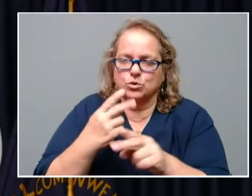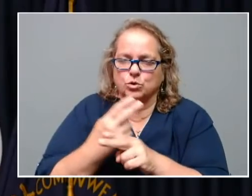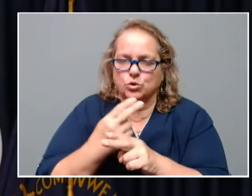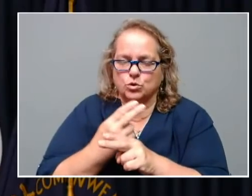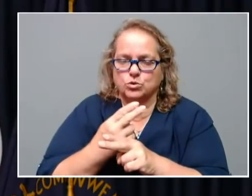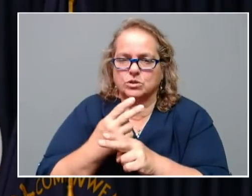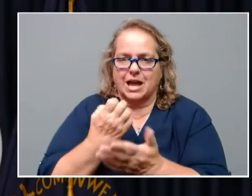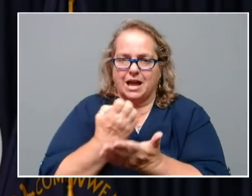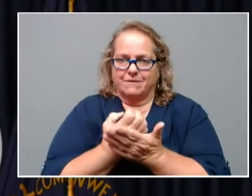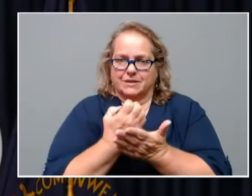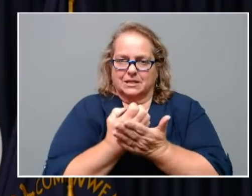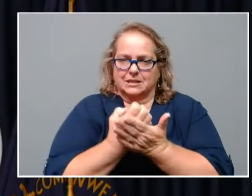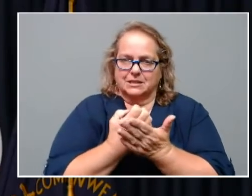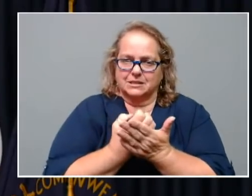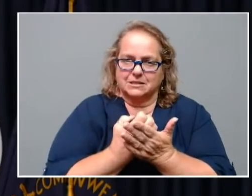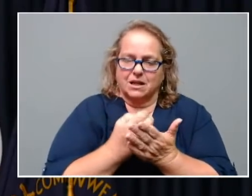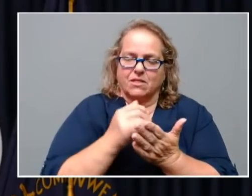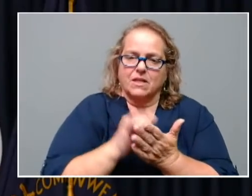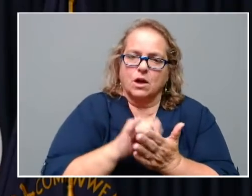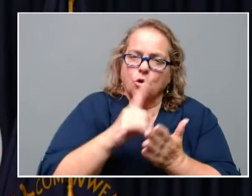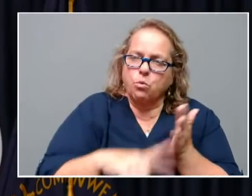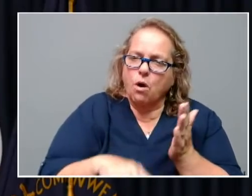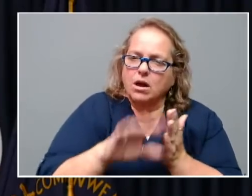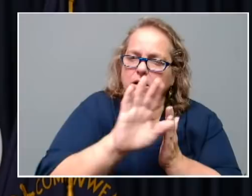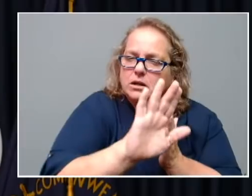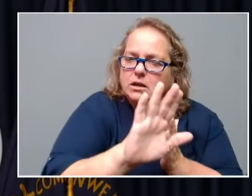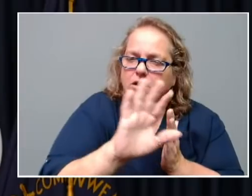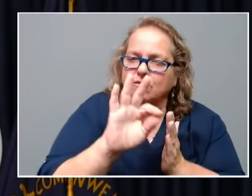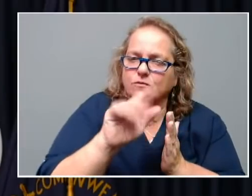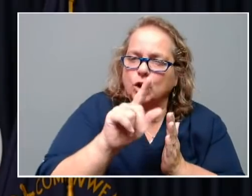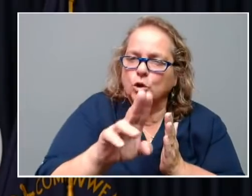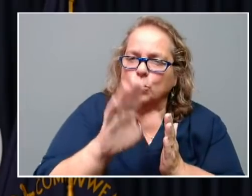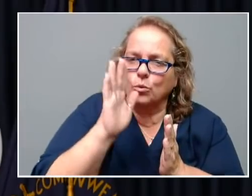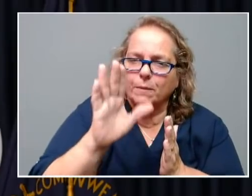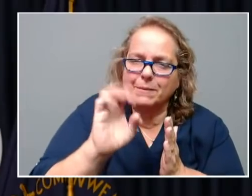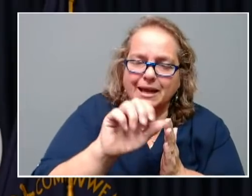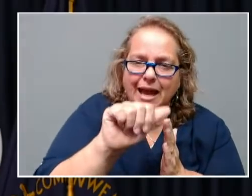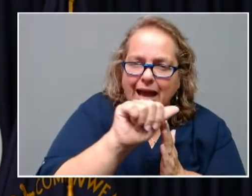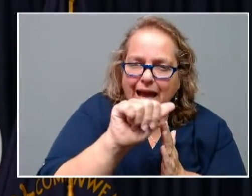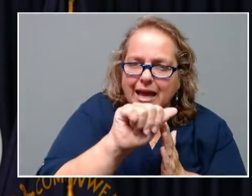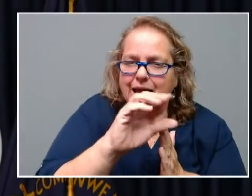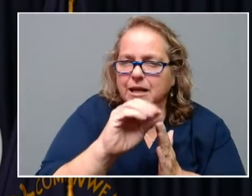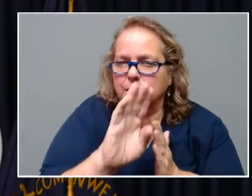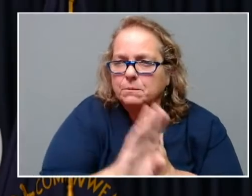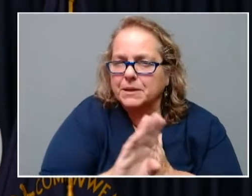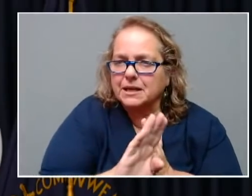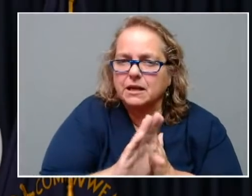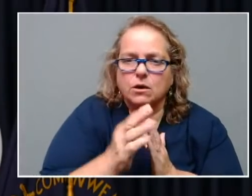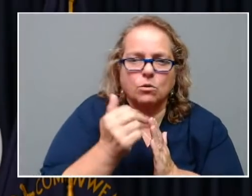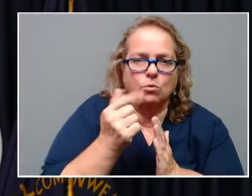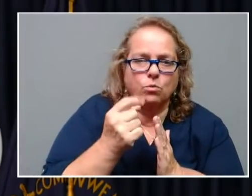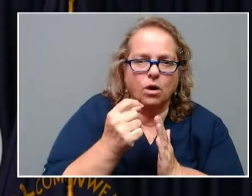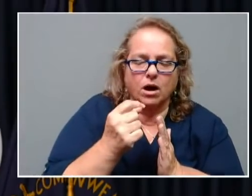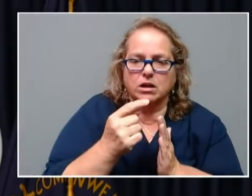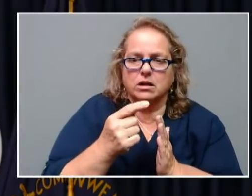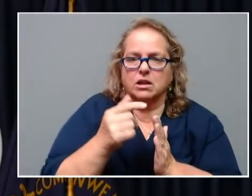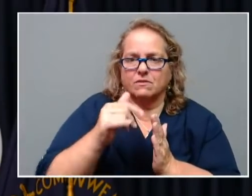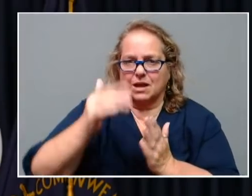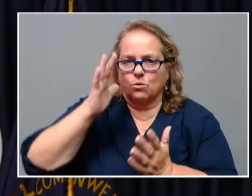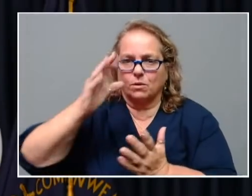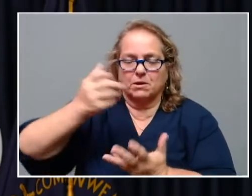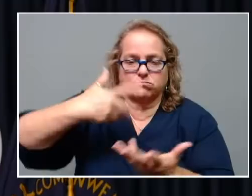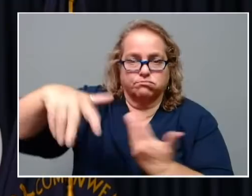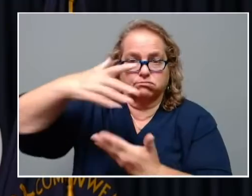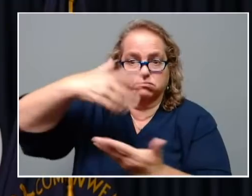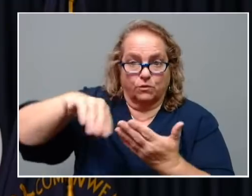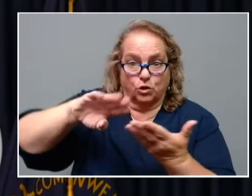evidence, what strains of flu A and flu B are more likely to be circulating in the community. So this year